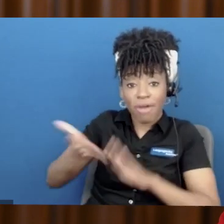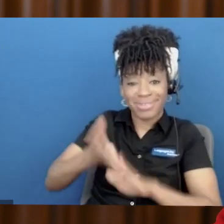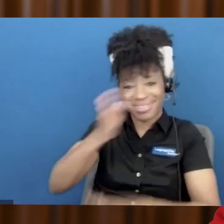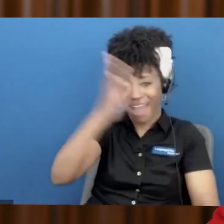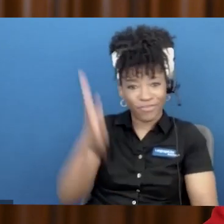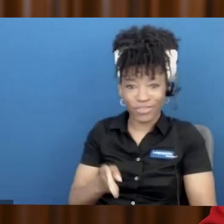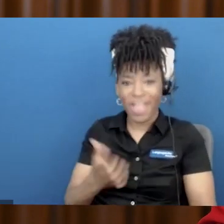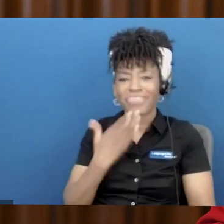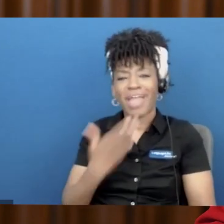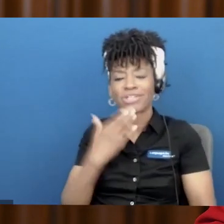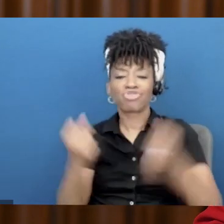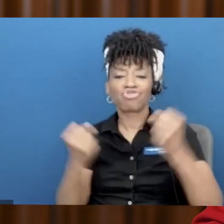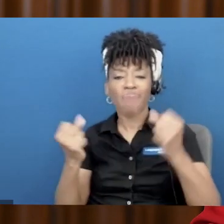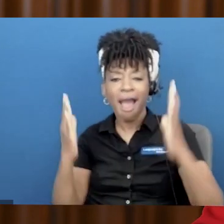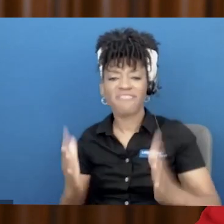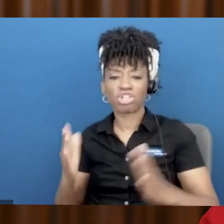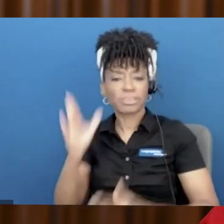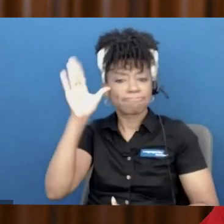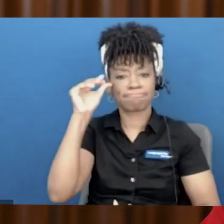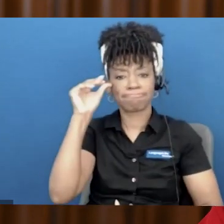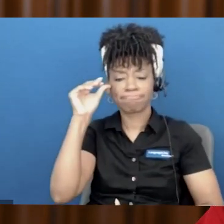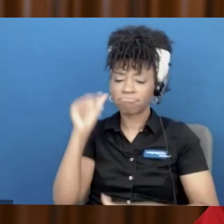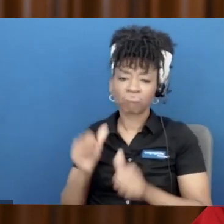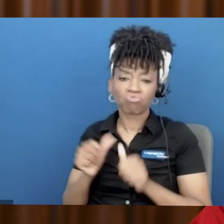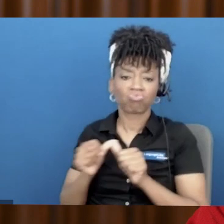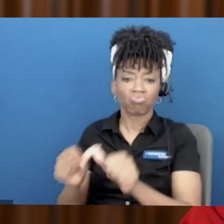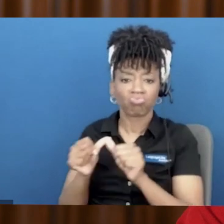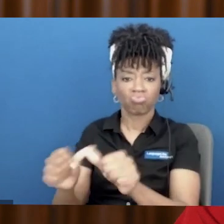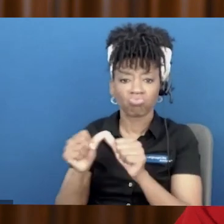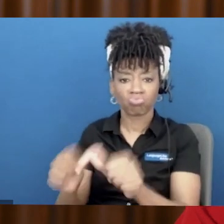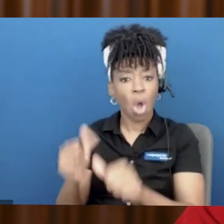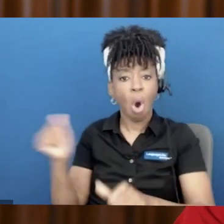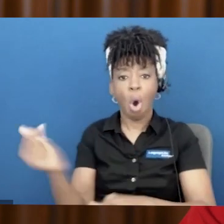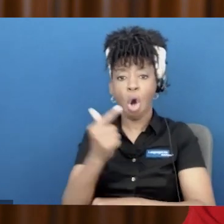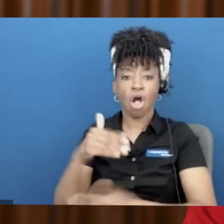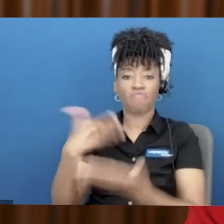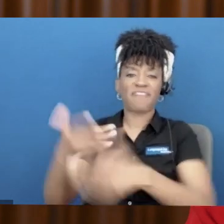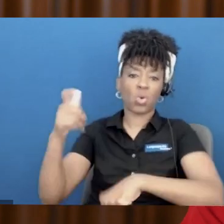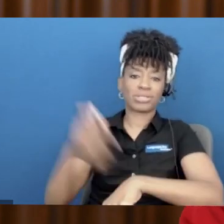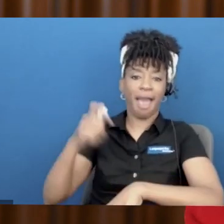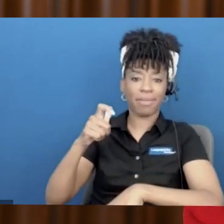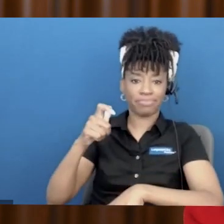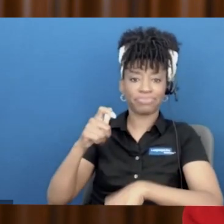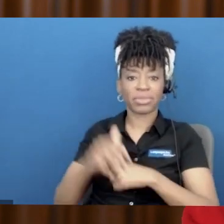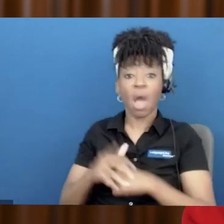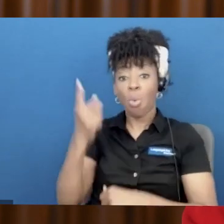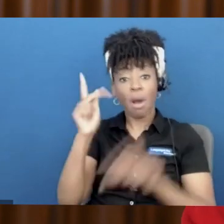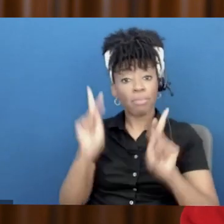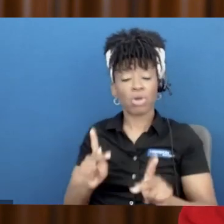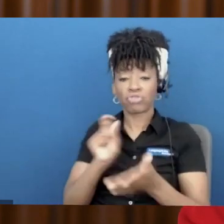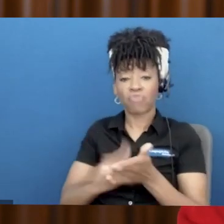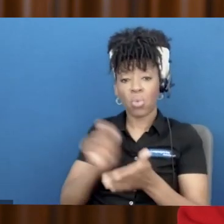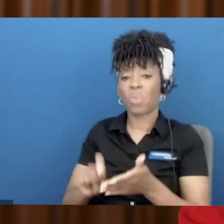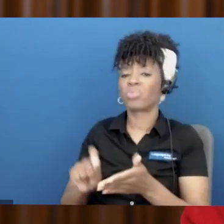we got many essential workers to their destinations on time. One constituent wrote, "Thank you for the safety precautions you are